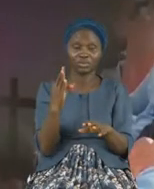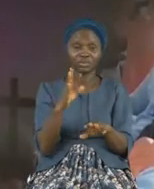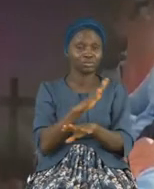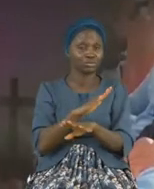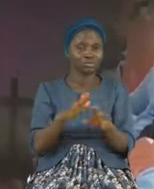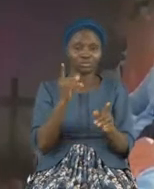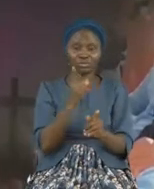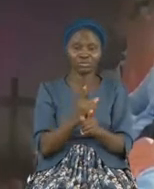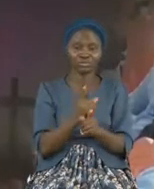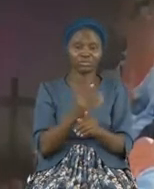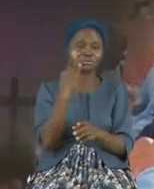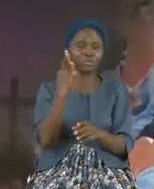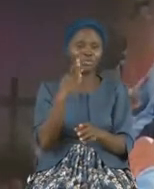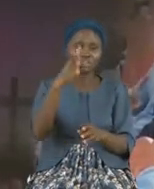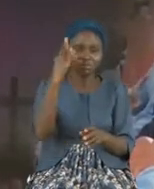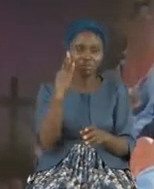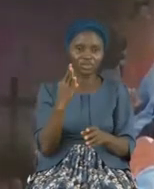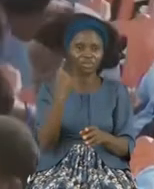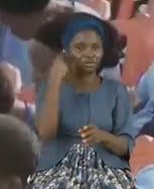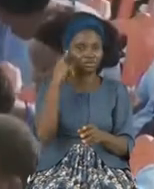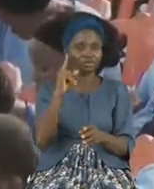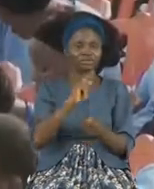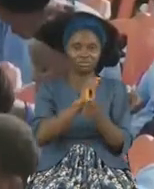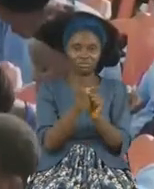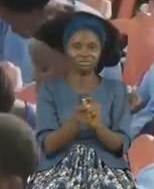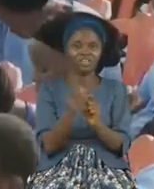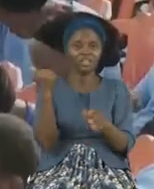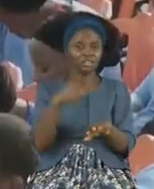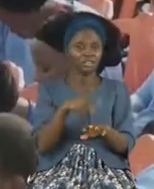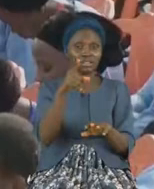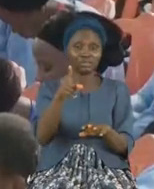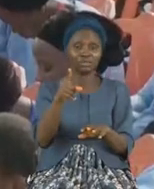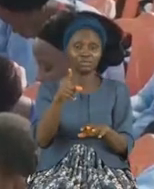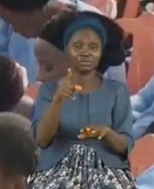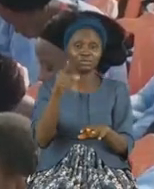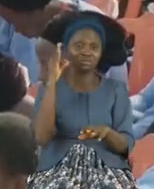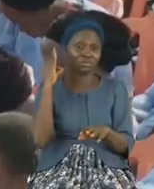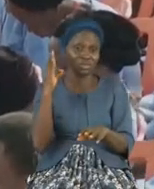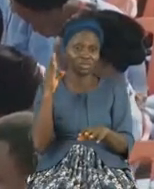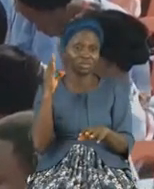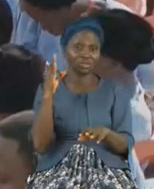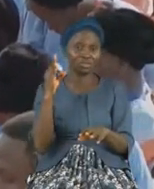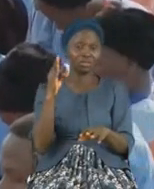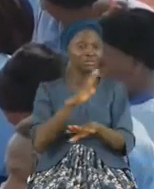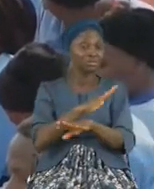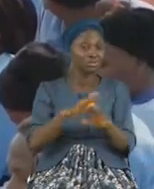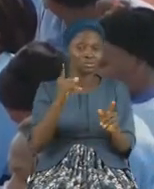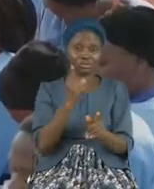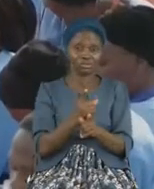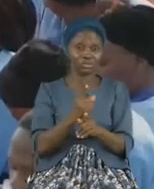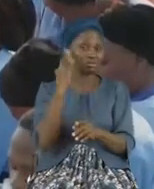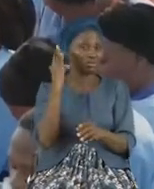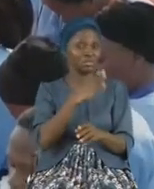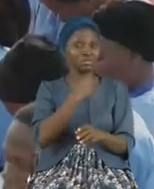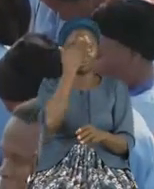for transformation. Anytime you minister, don't just minister and forget yourself and